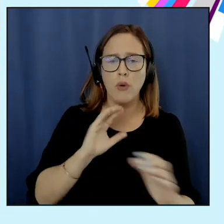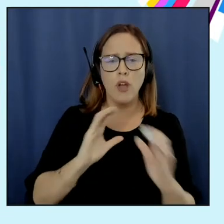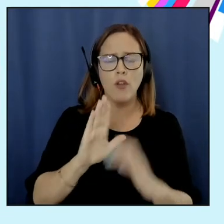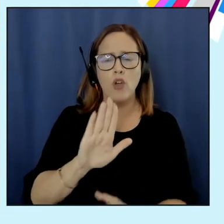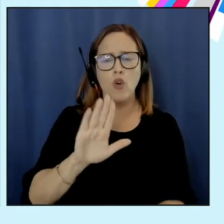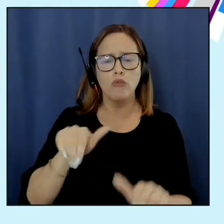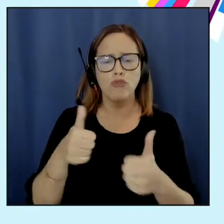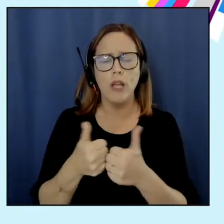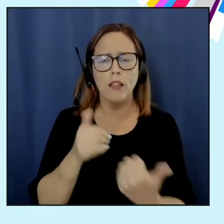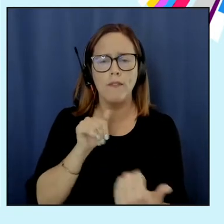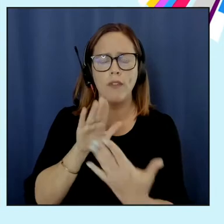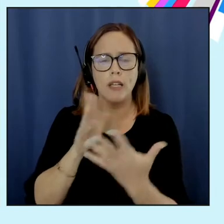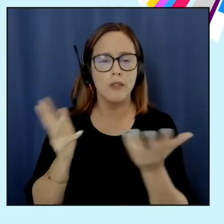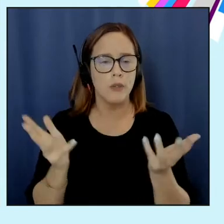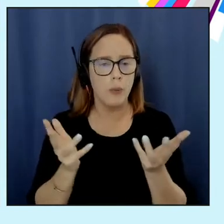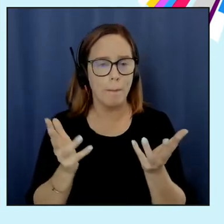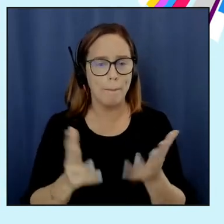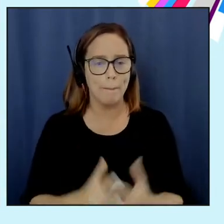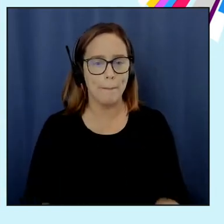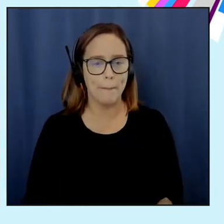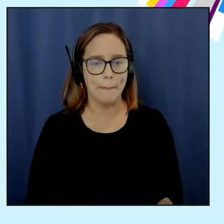facing?